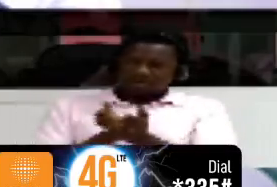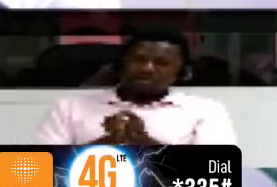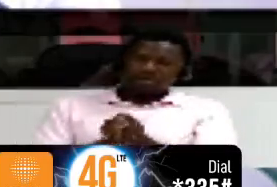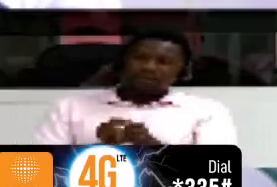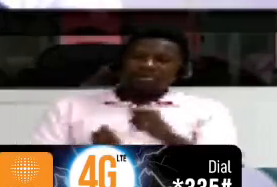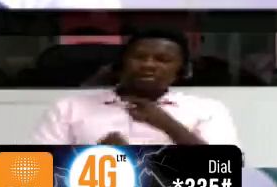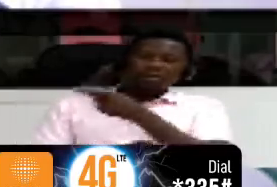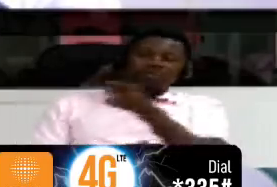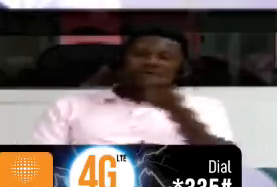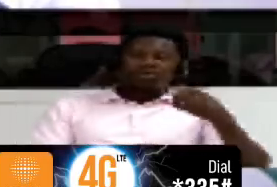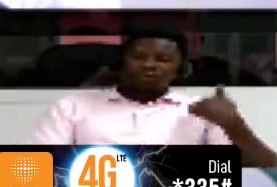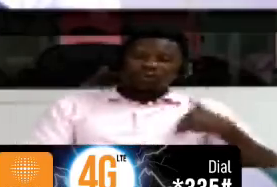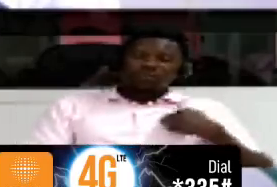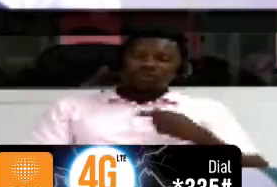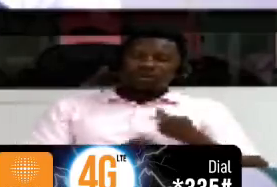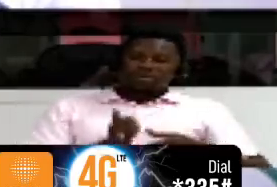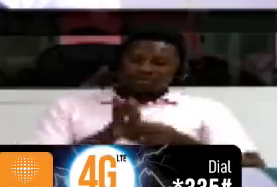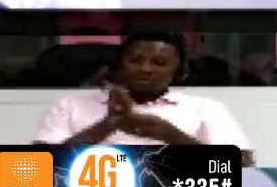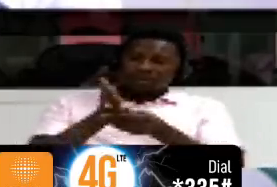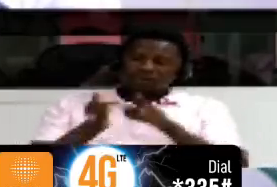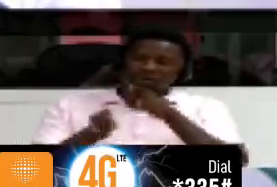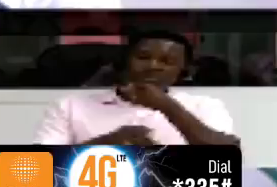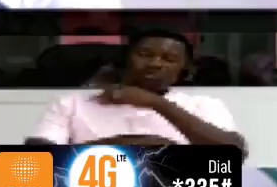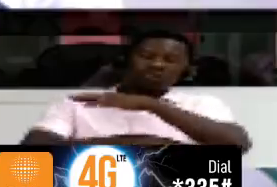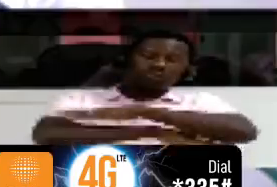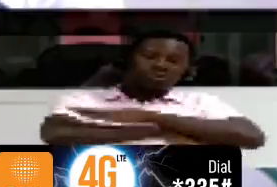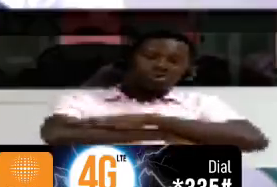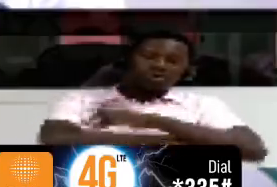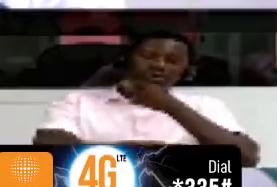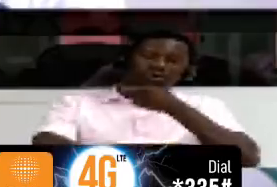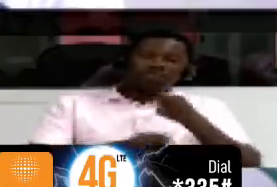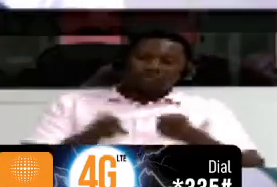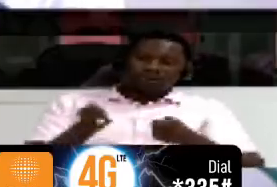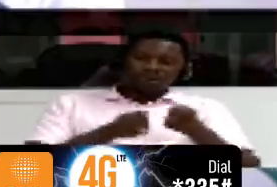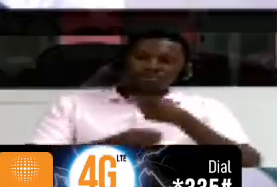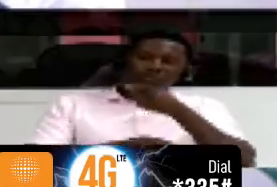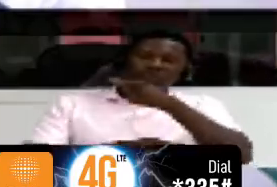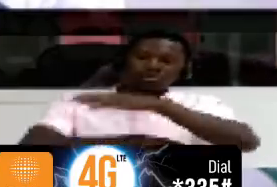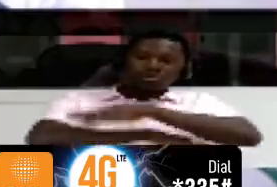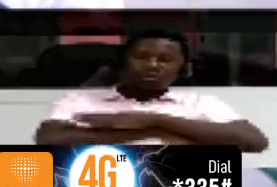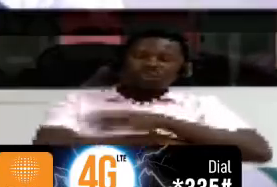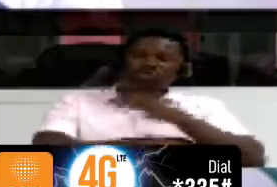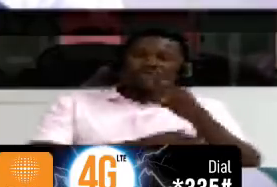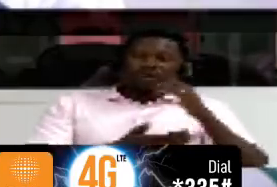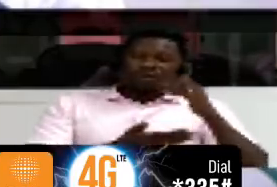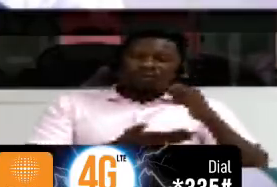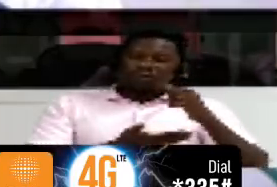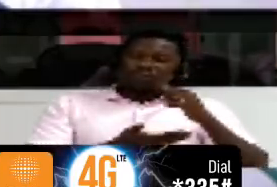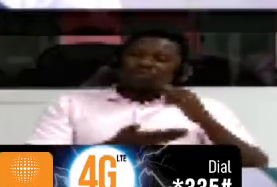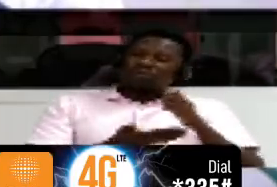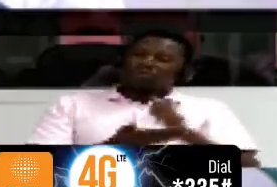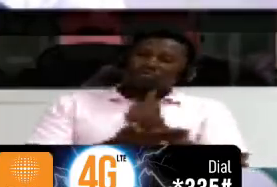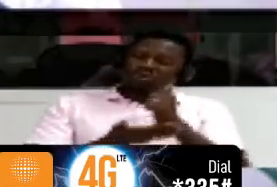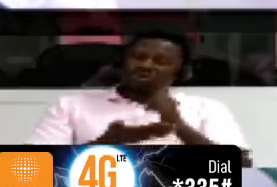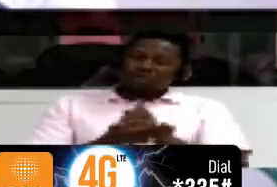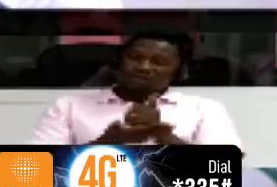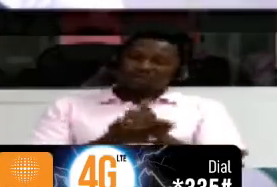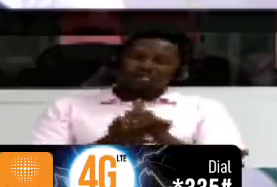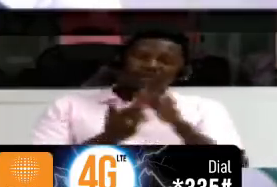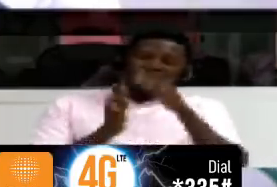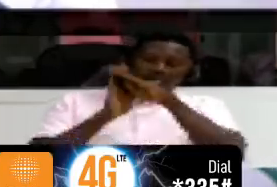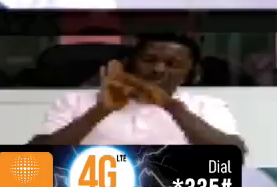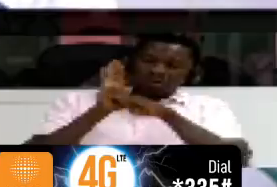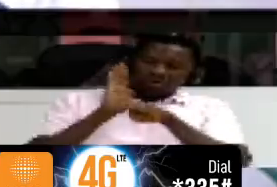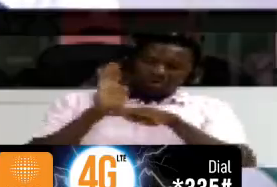Those people leading those schools or managing those schools, they have no budgetary line within the national